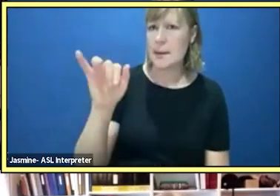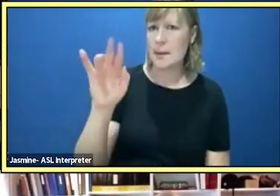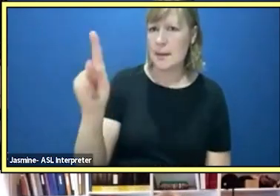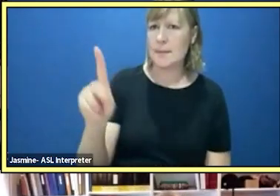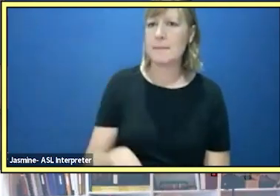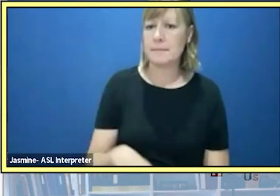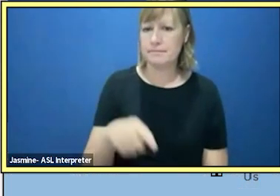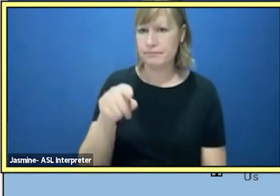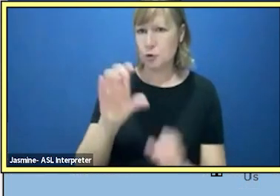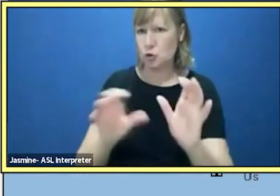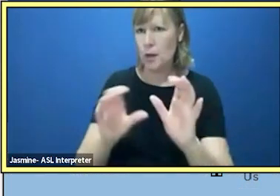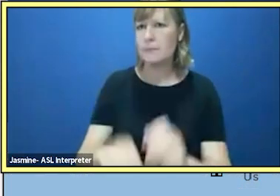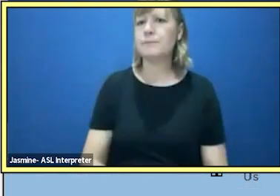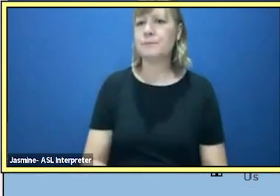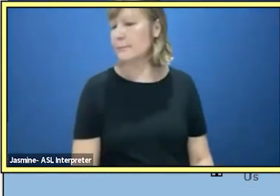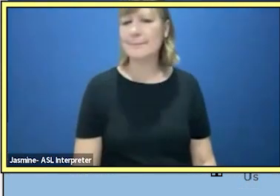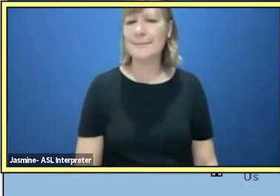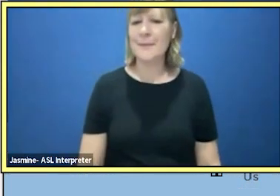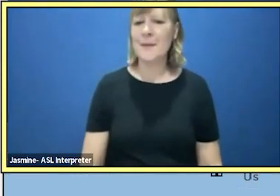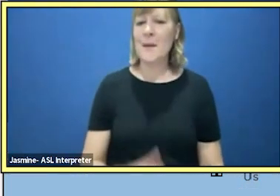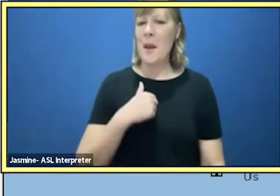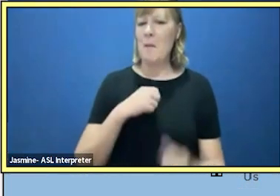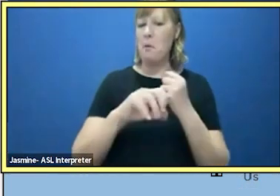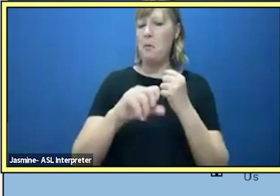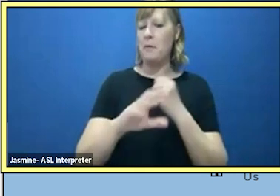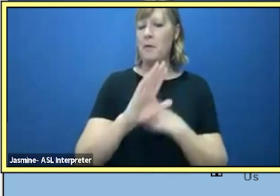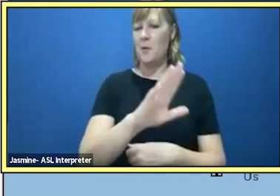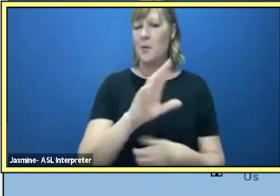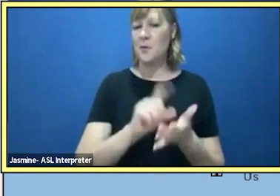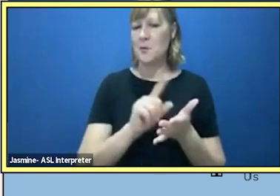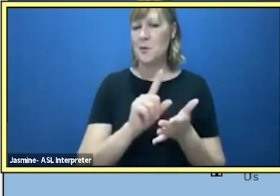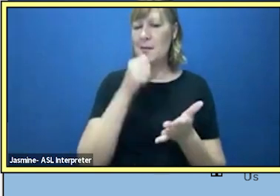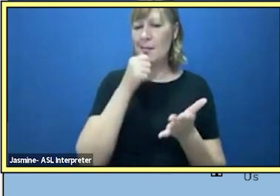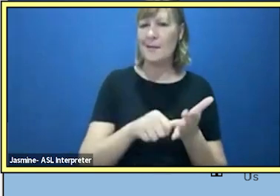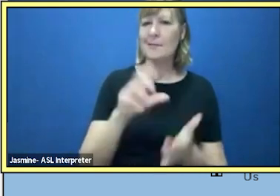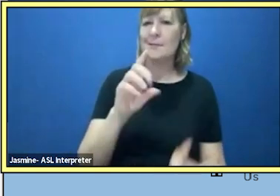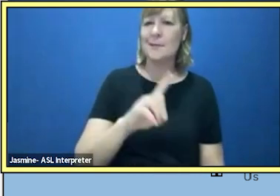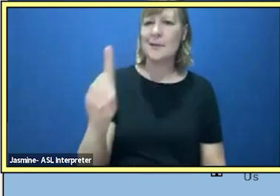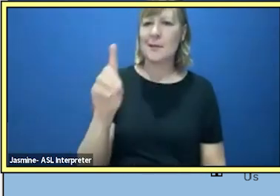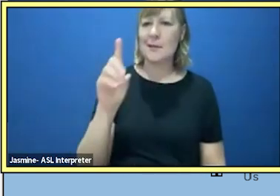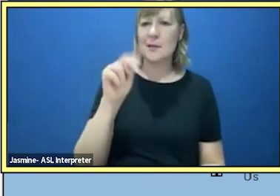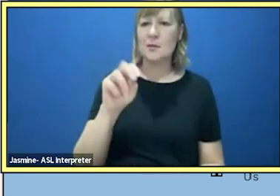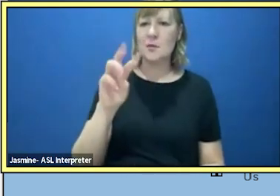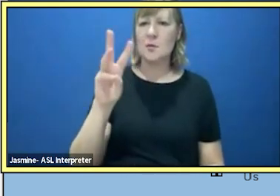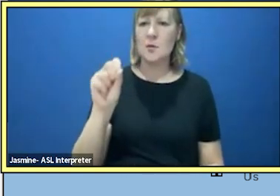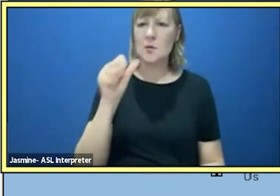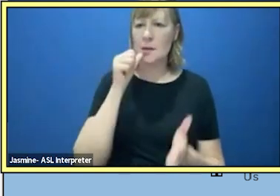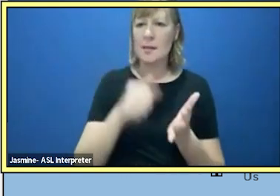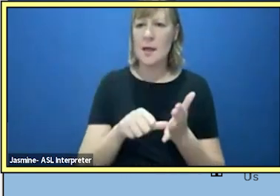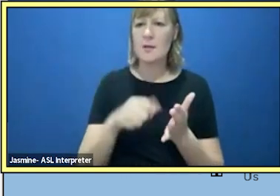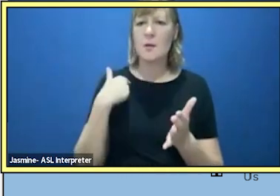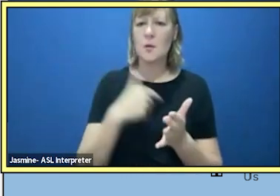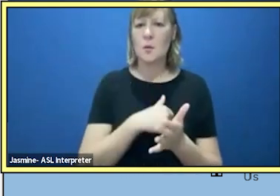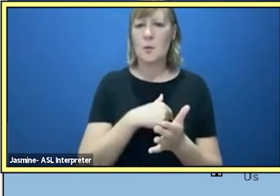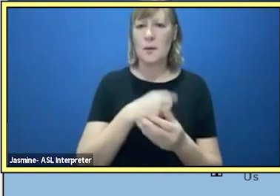plug for your newsletter, and that the DD newsletter, we try to make sure that we are providing updated information there for